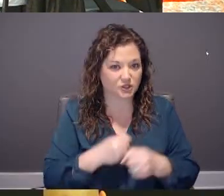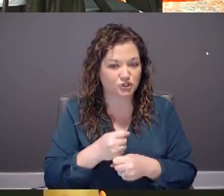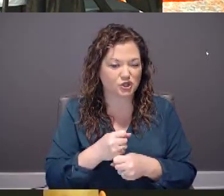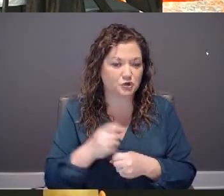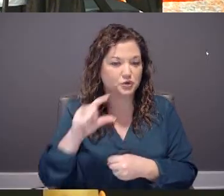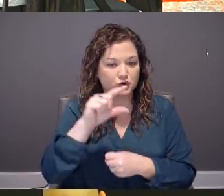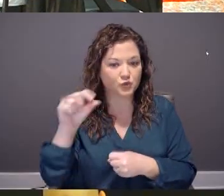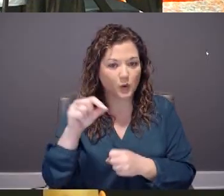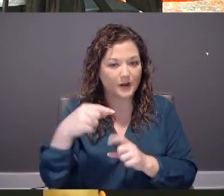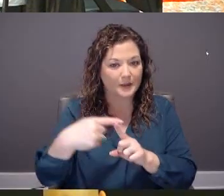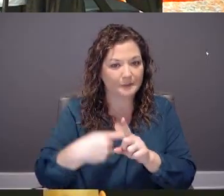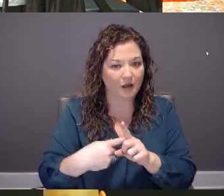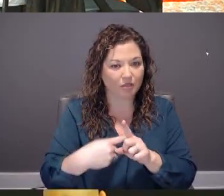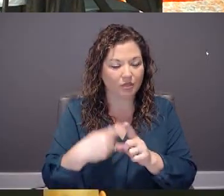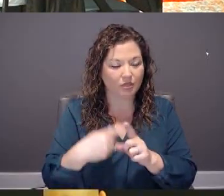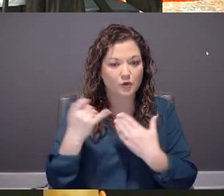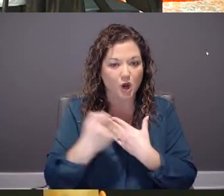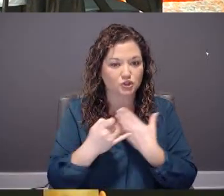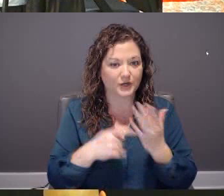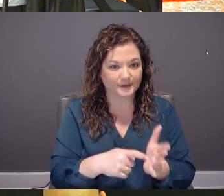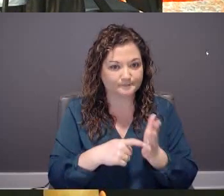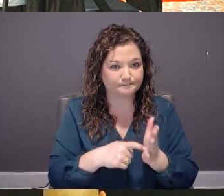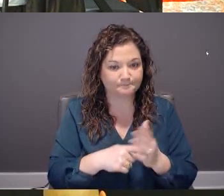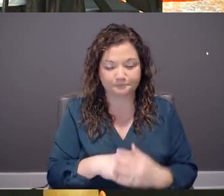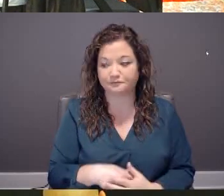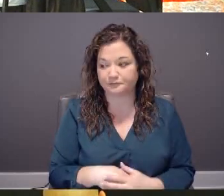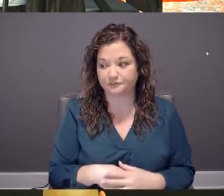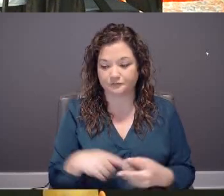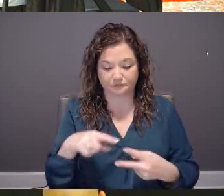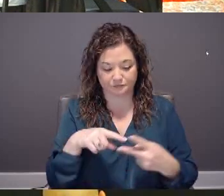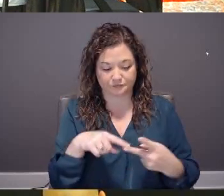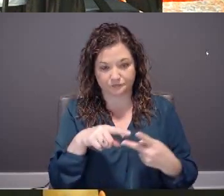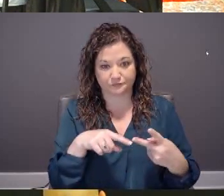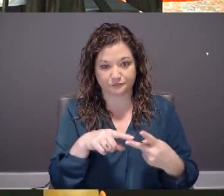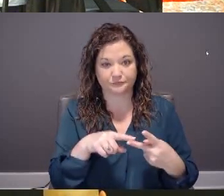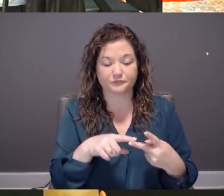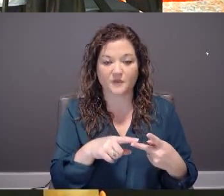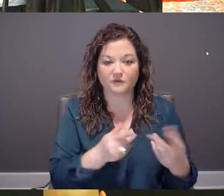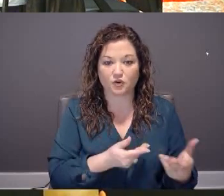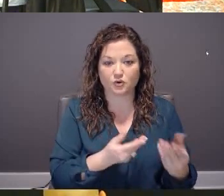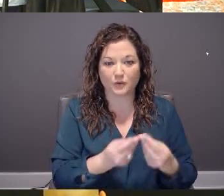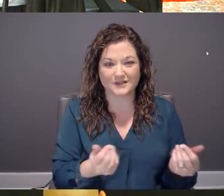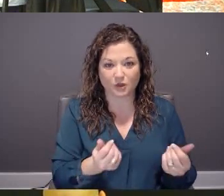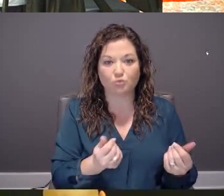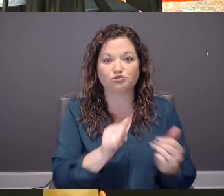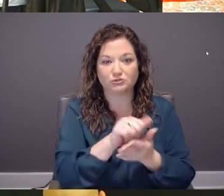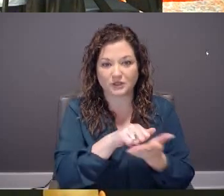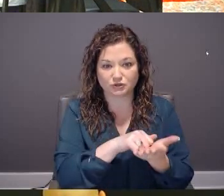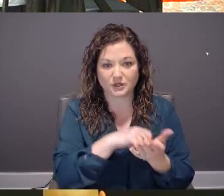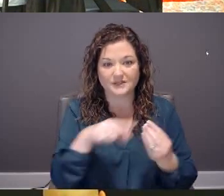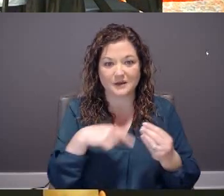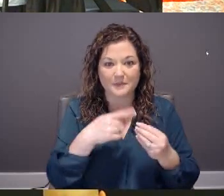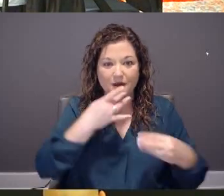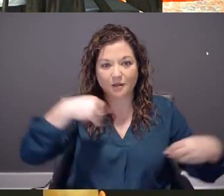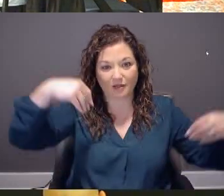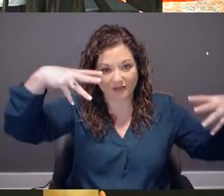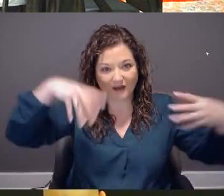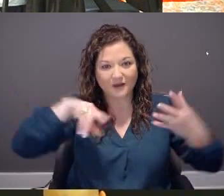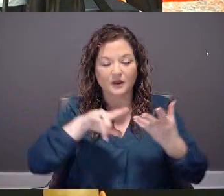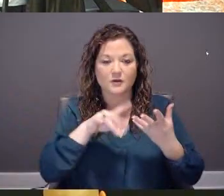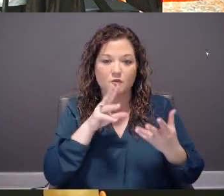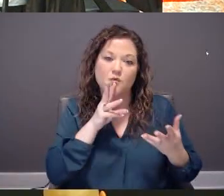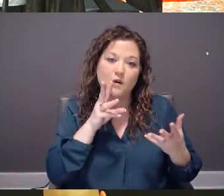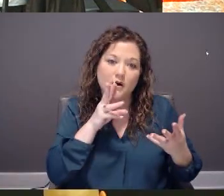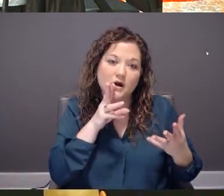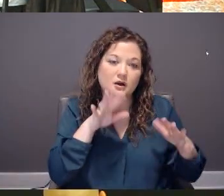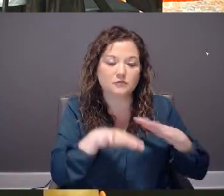those, the two on the agenda, or the resolution agenda today, are about the lighting and the water elements and the waterfall elements are going to go